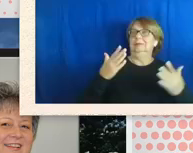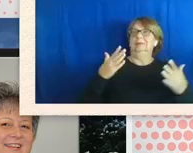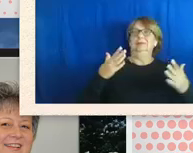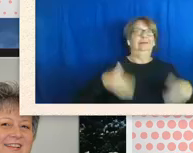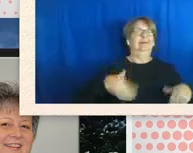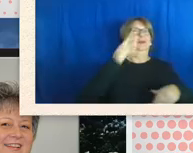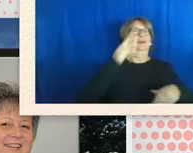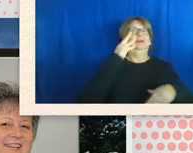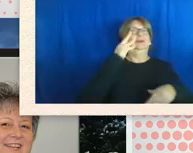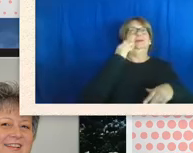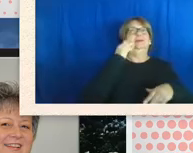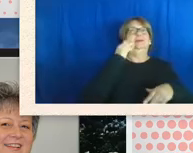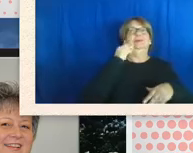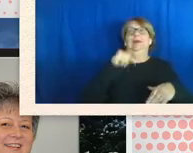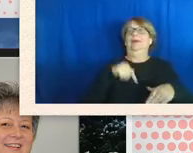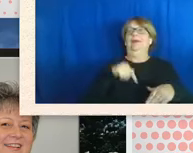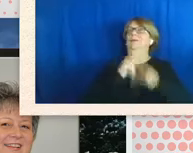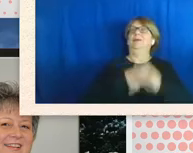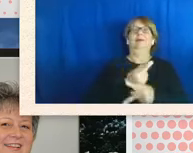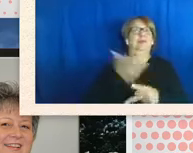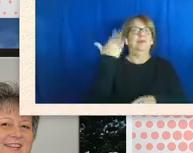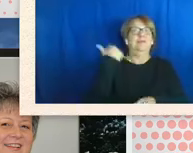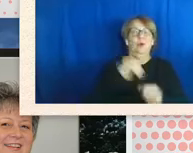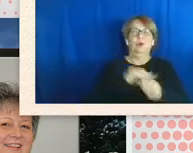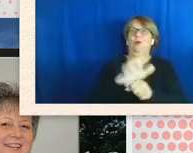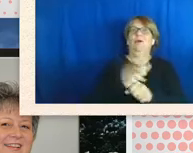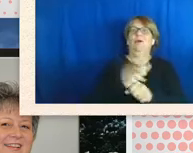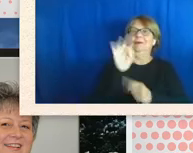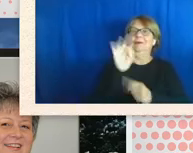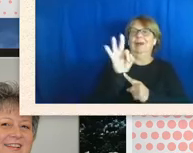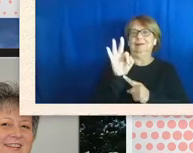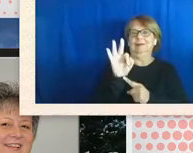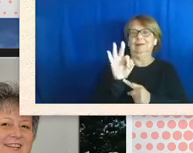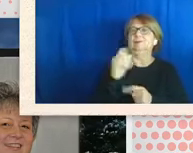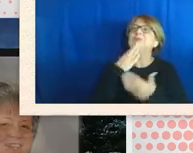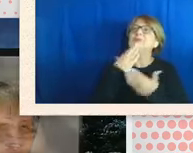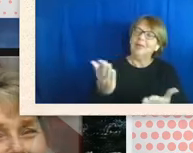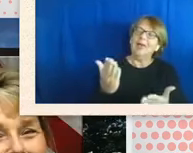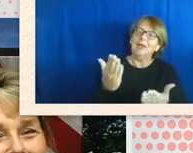COVID-19. So thank you for allowing us to be with you today.